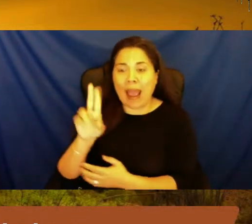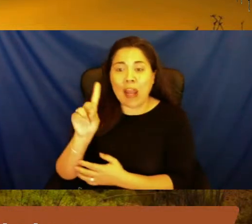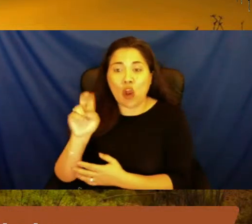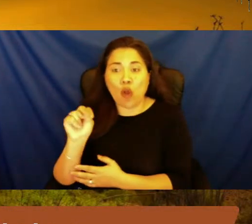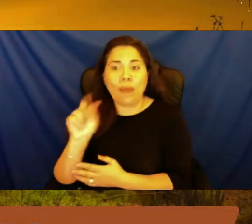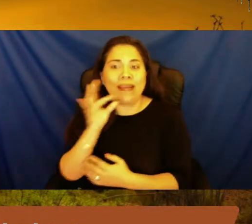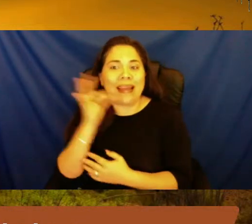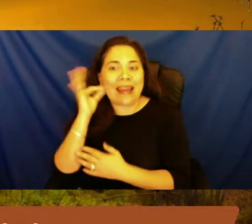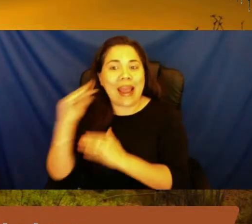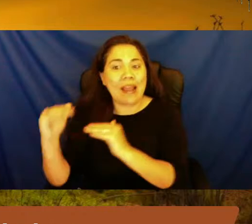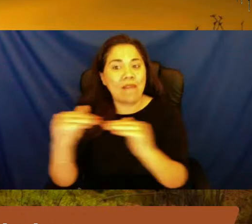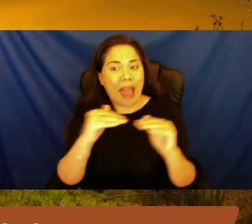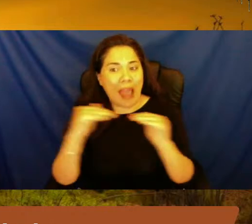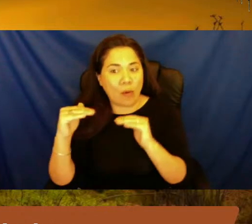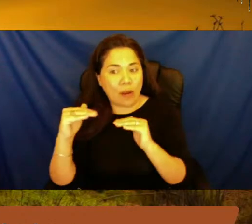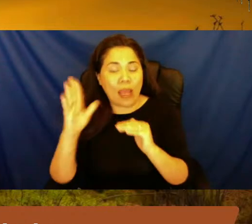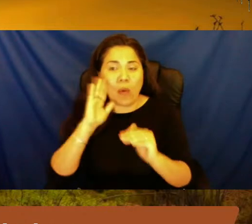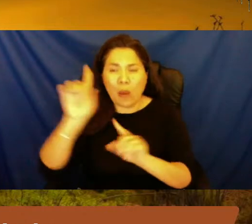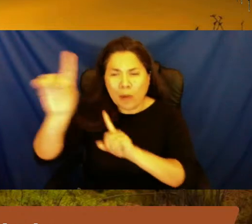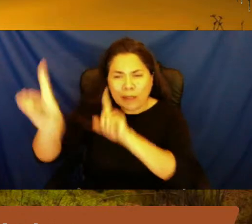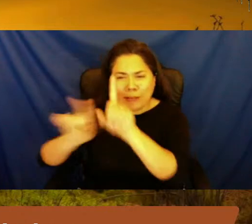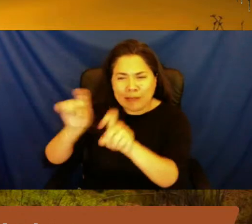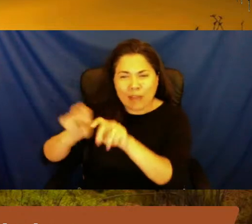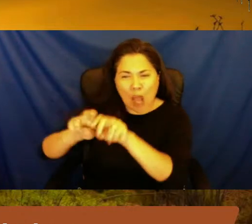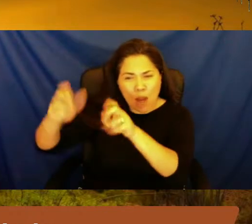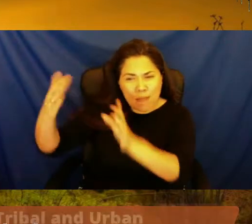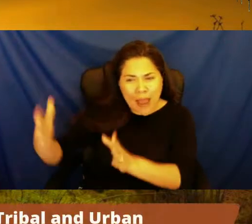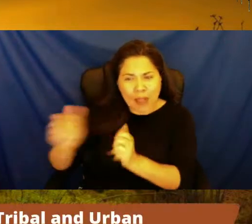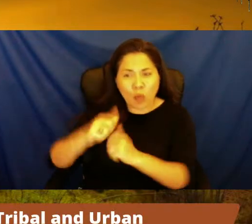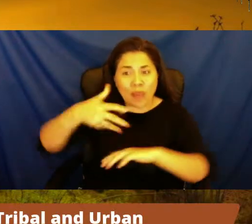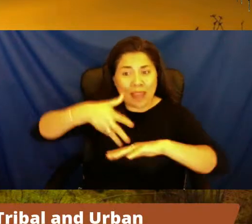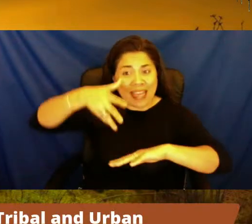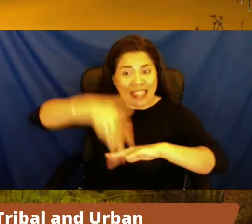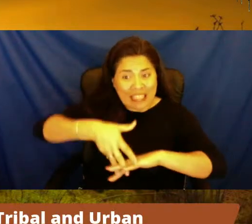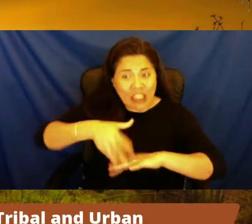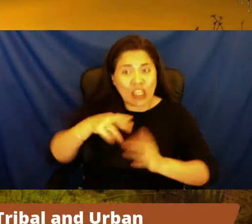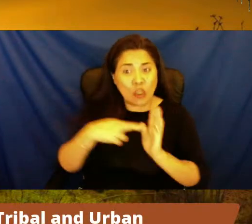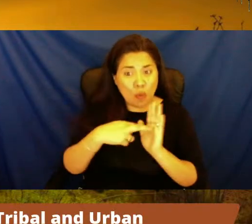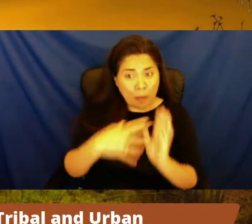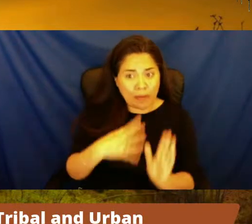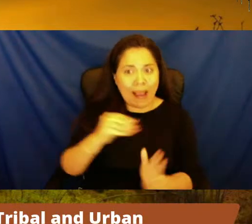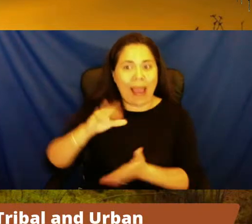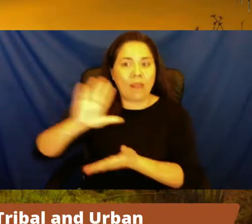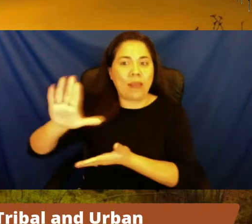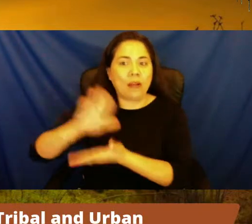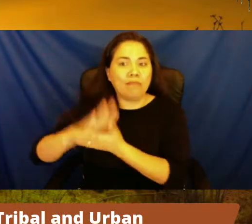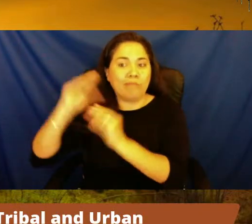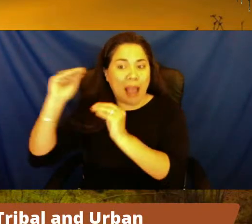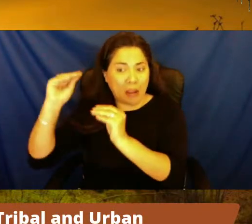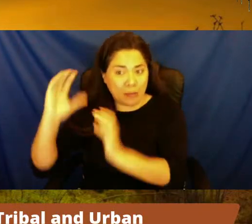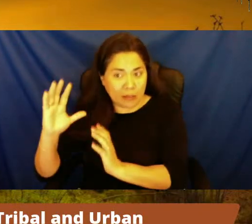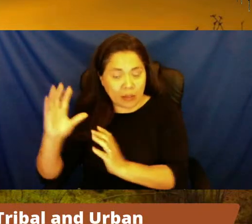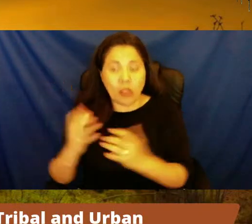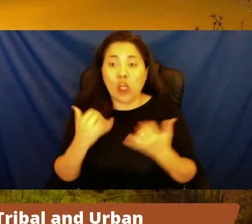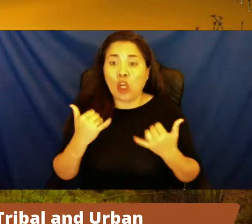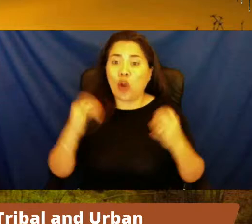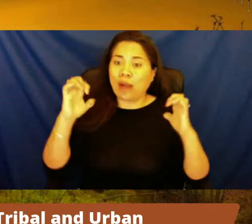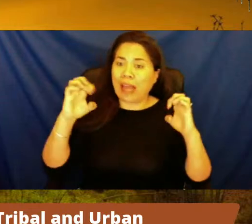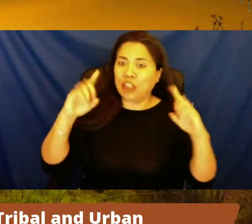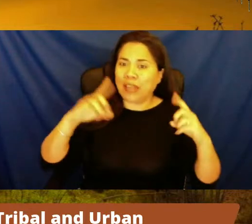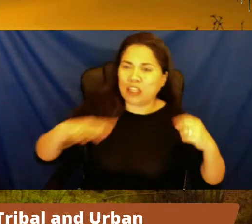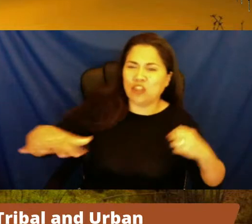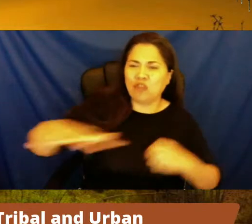where we're going to discuss with a panel of Indigenous representatives and academics the current educational and representative landscape